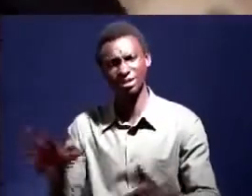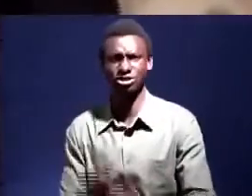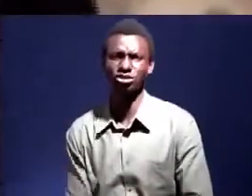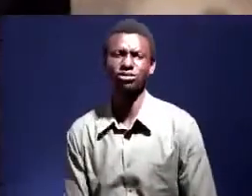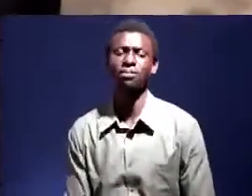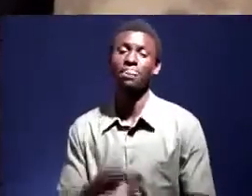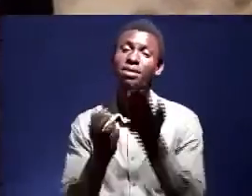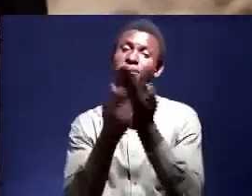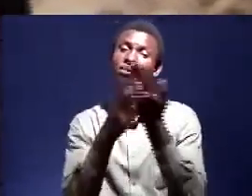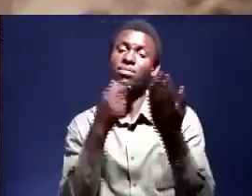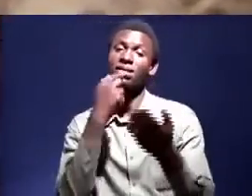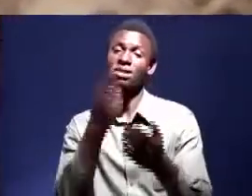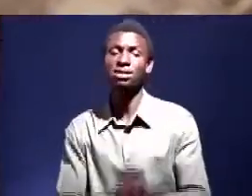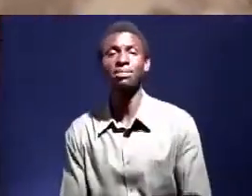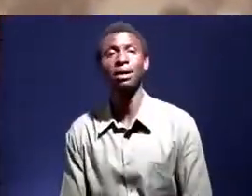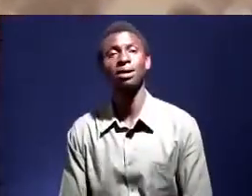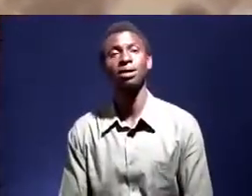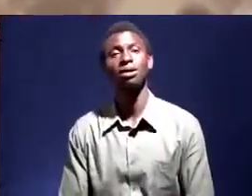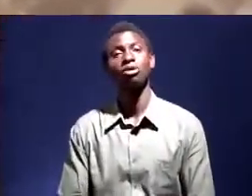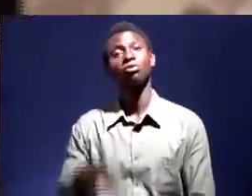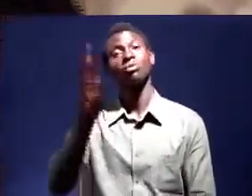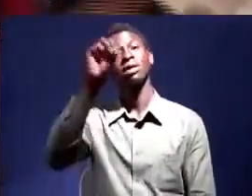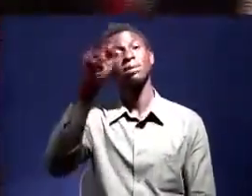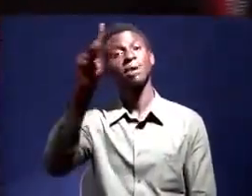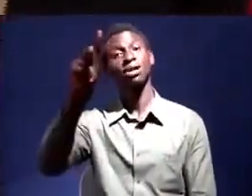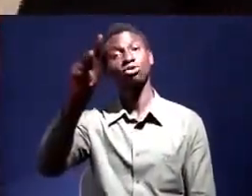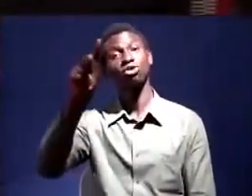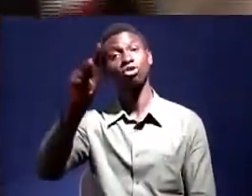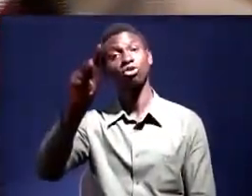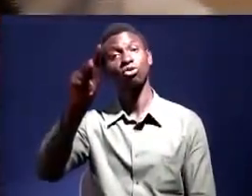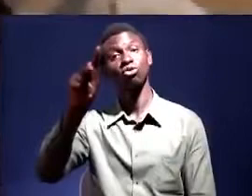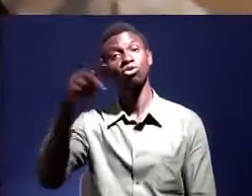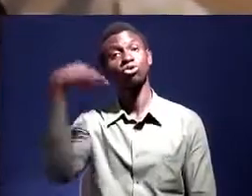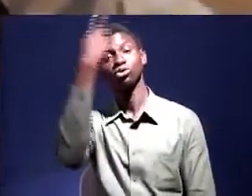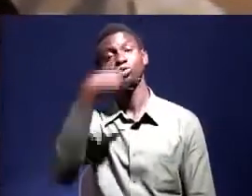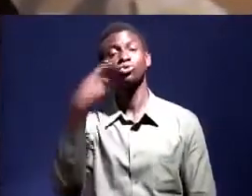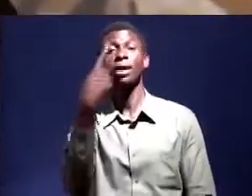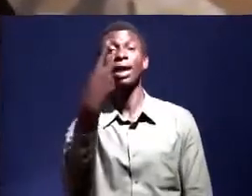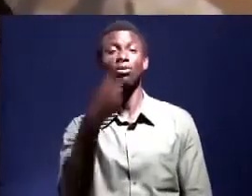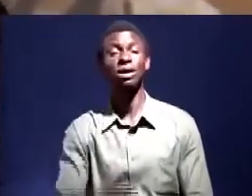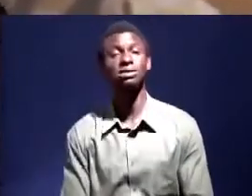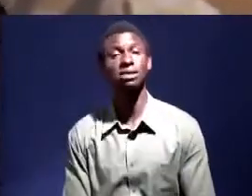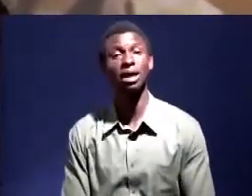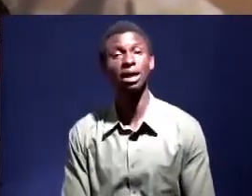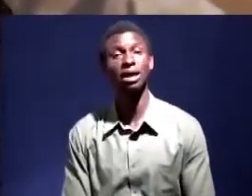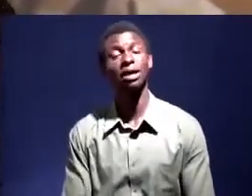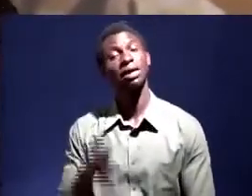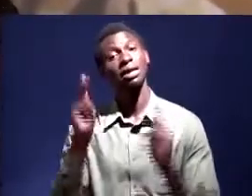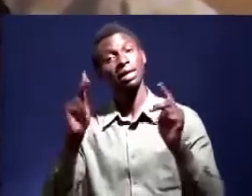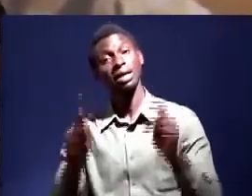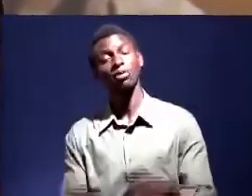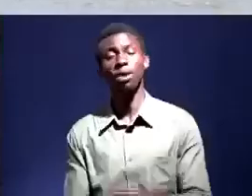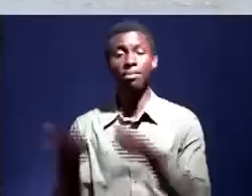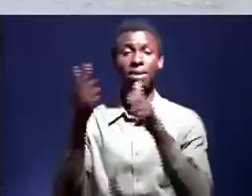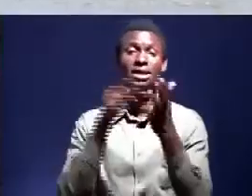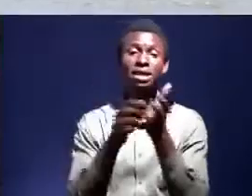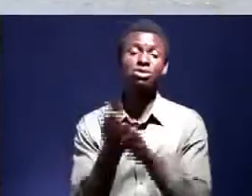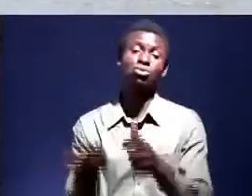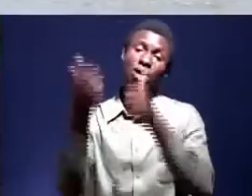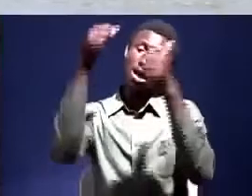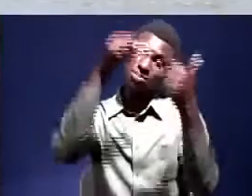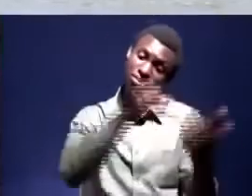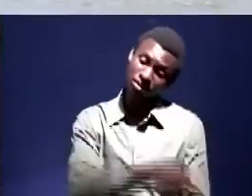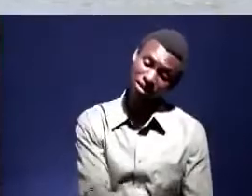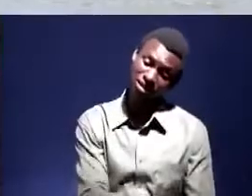chapter 1 Marko sura ya kwanza, that as Jesus went into the water, ya kwamba Yesu alipoingia ndani ya maji, he was not